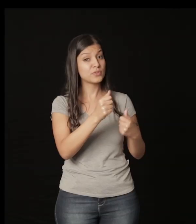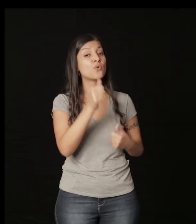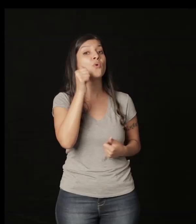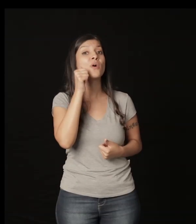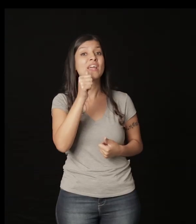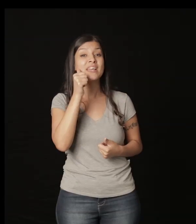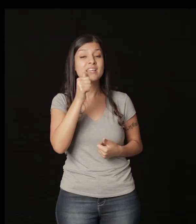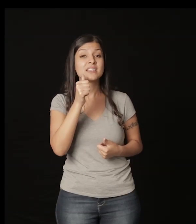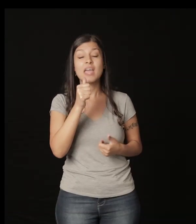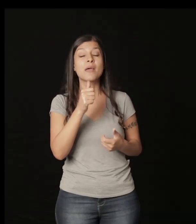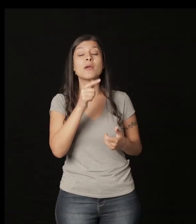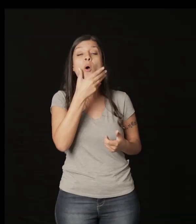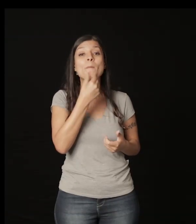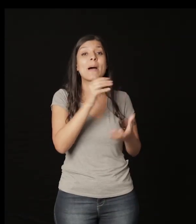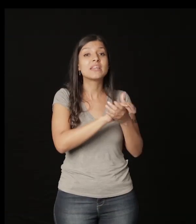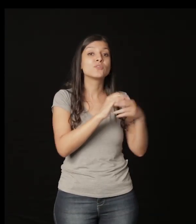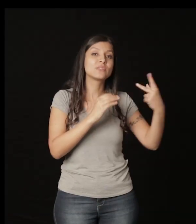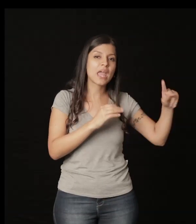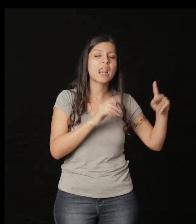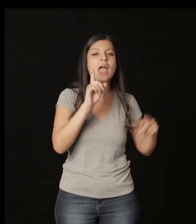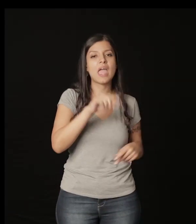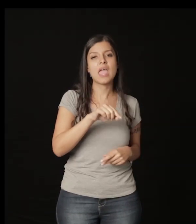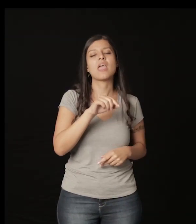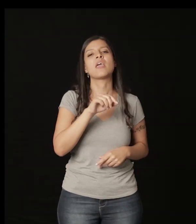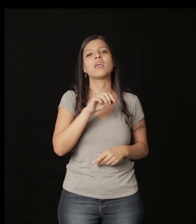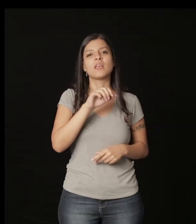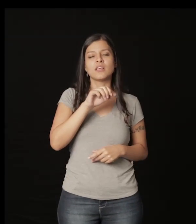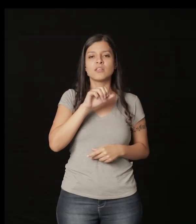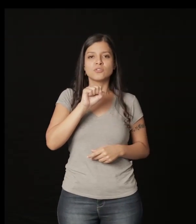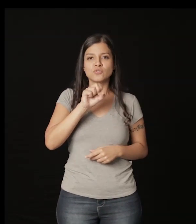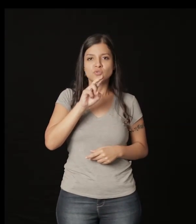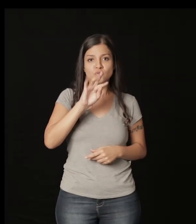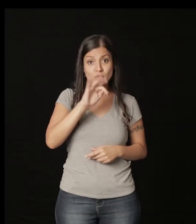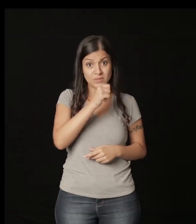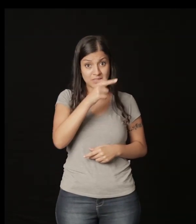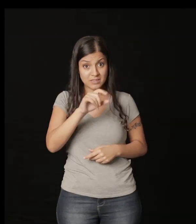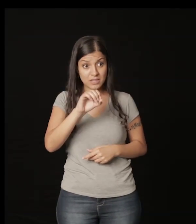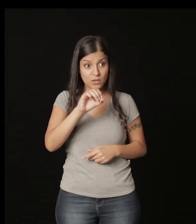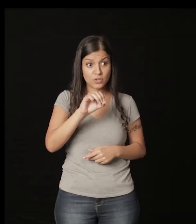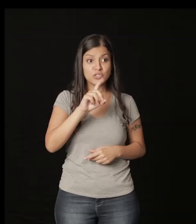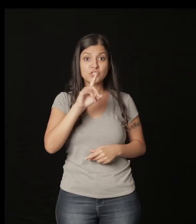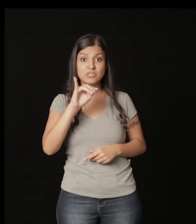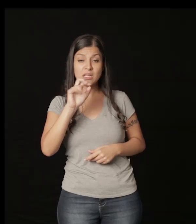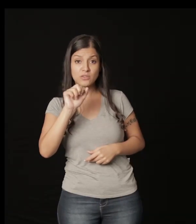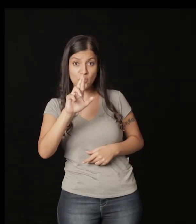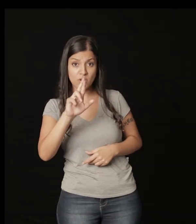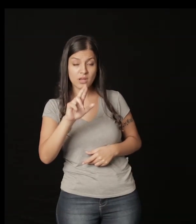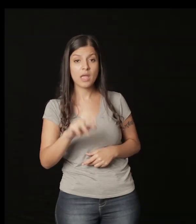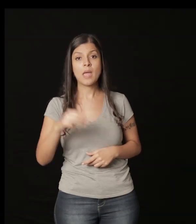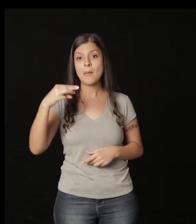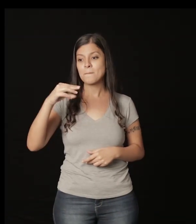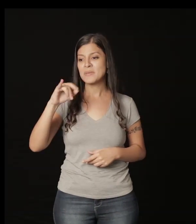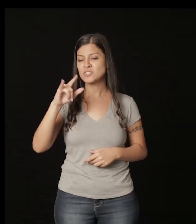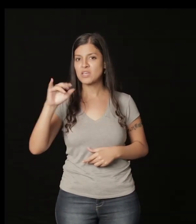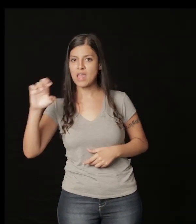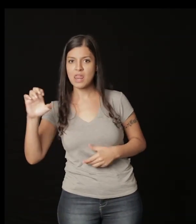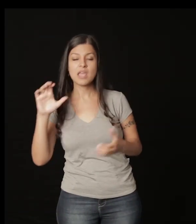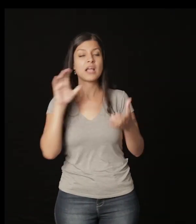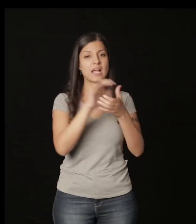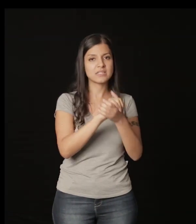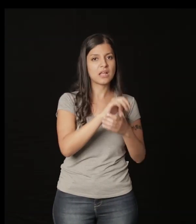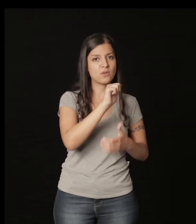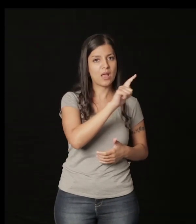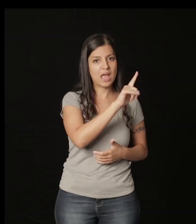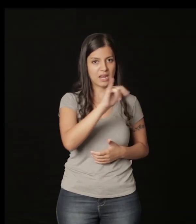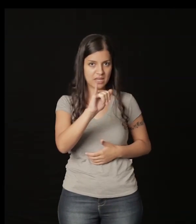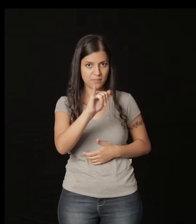the wife of the dictator of Gabon. Her name is Michelle Bongo, and she's married to Ali Bongo, who